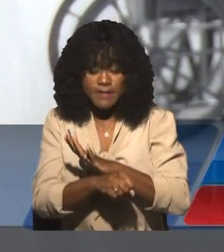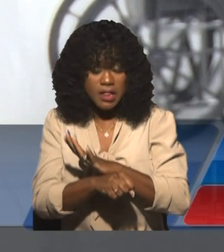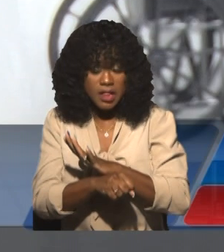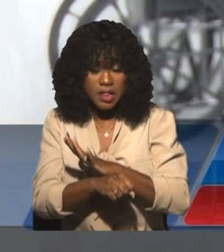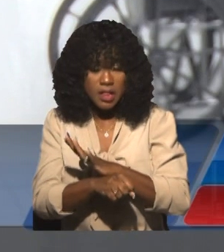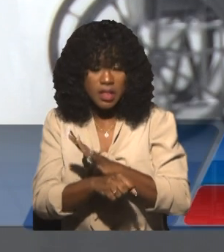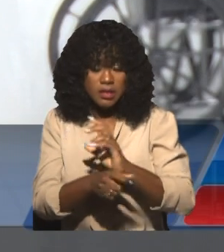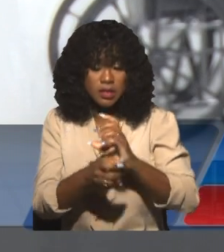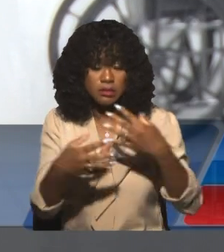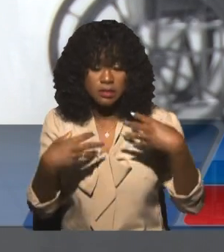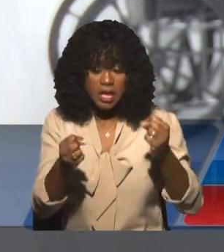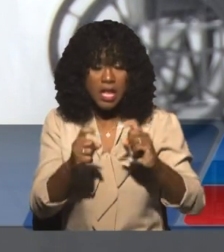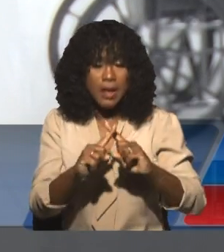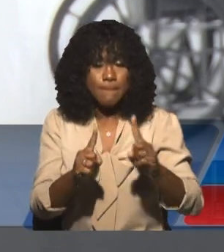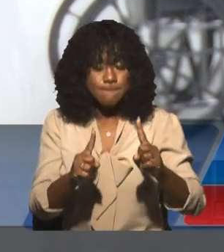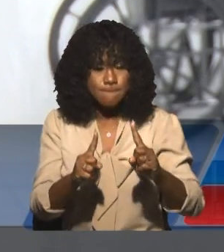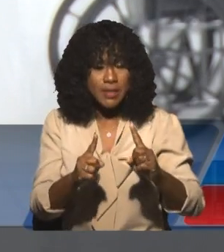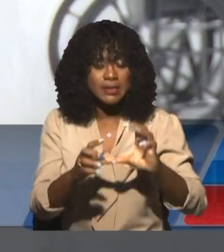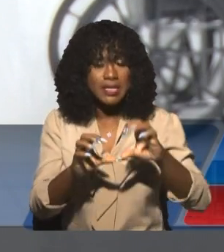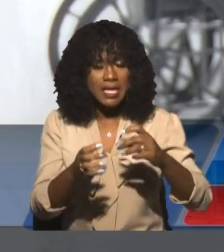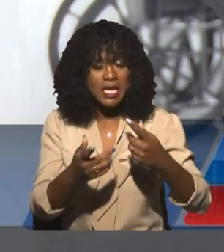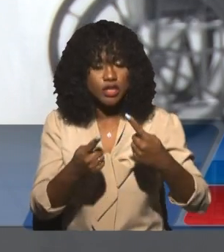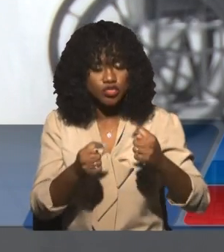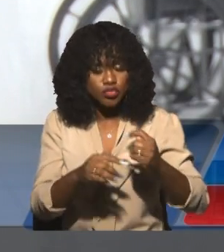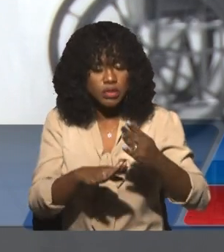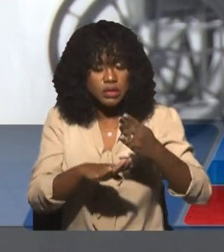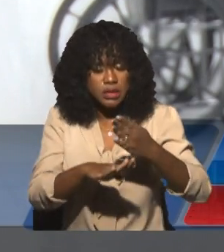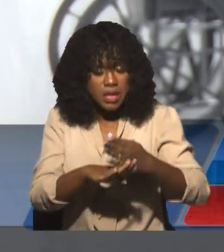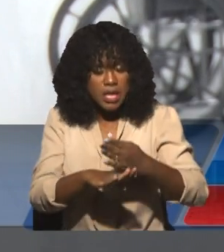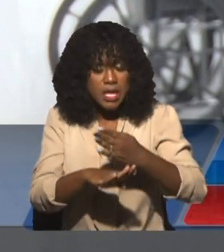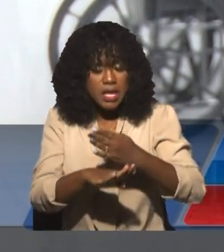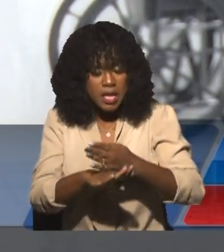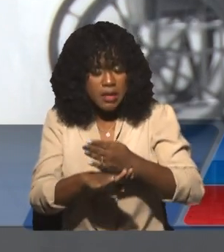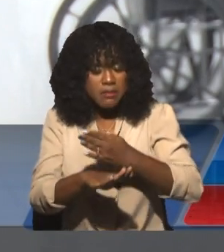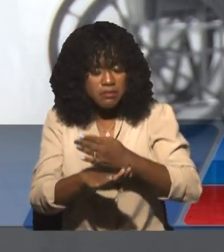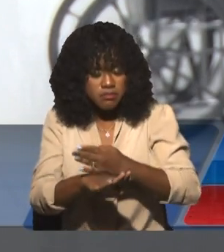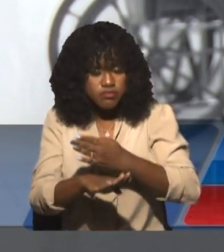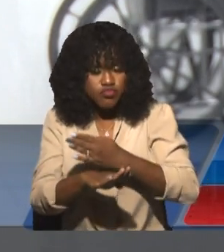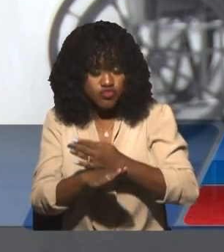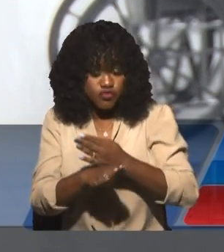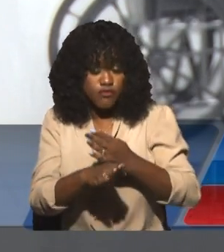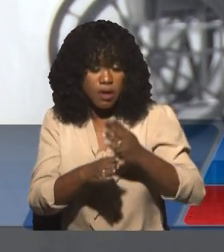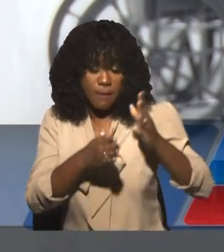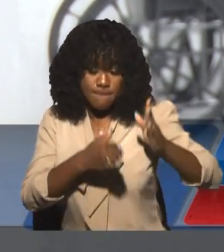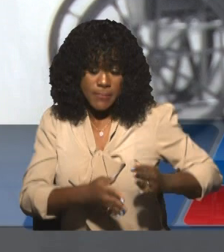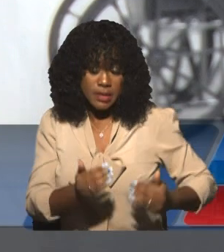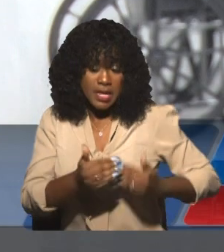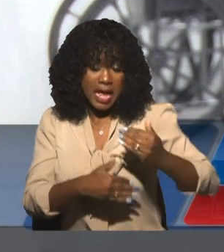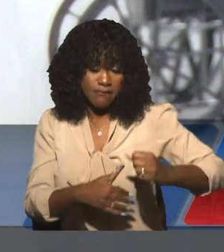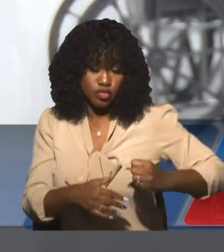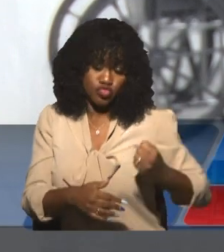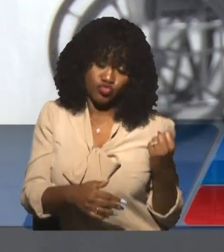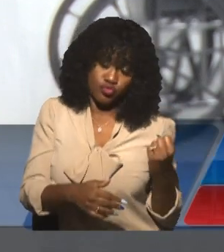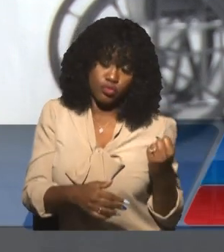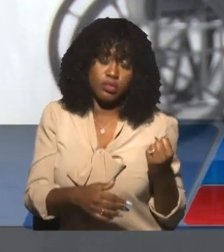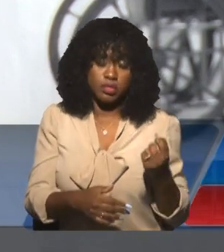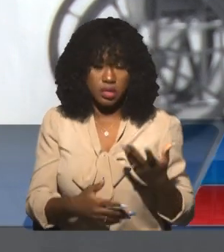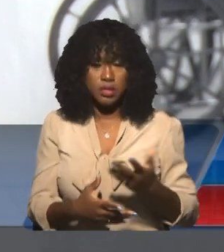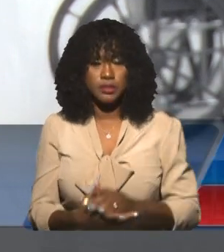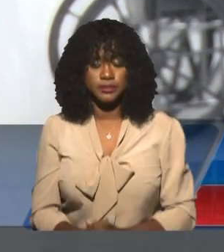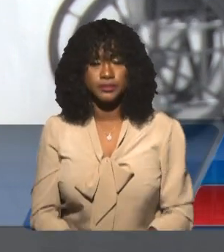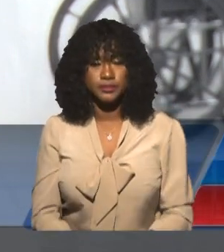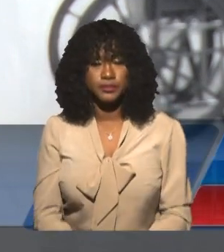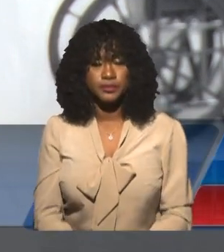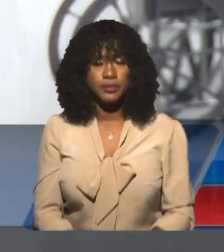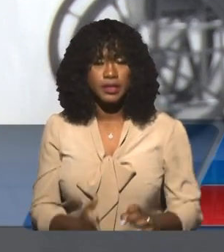life. But if it's half dead, there's a very, very good chance that that can actually recover and give a significant improvement from,